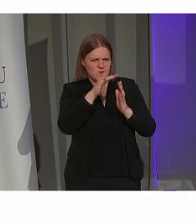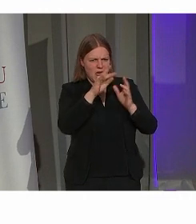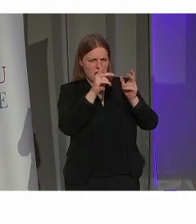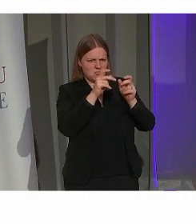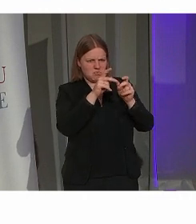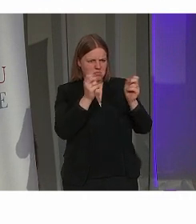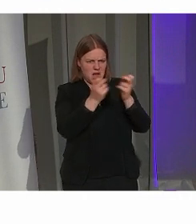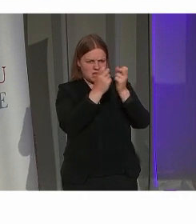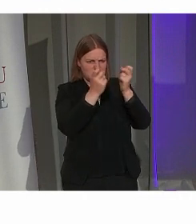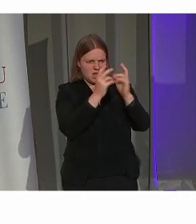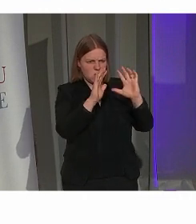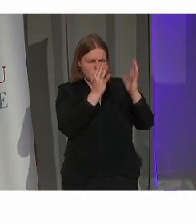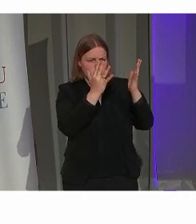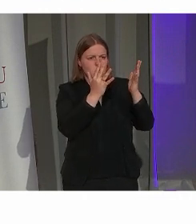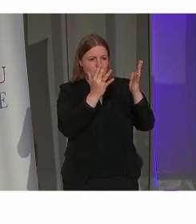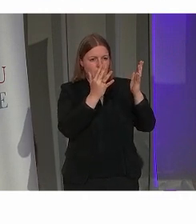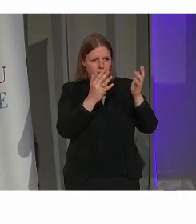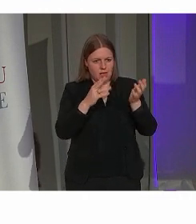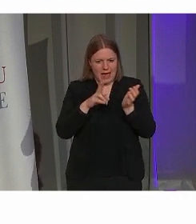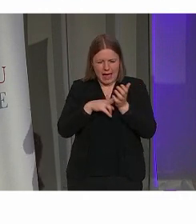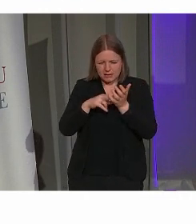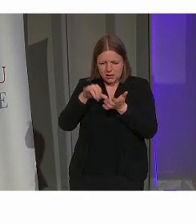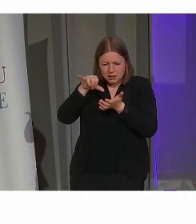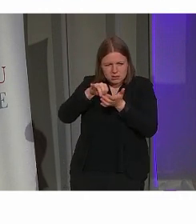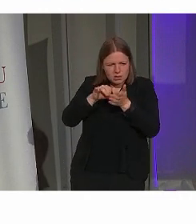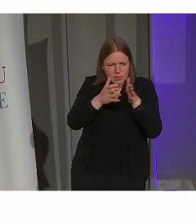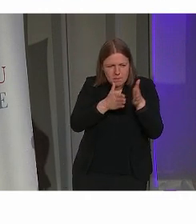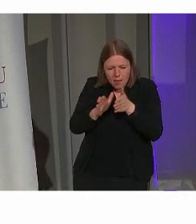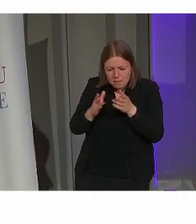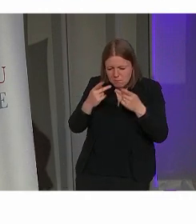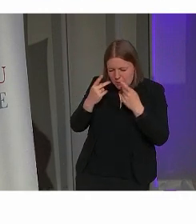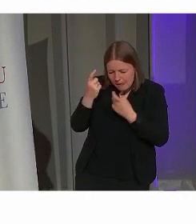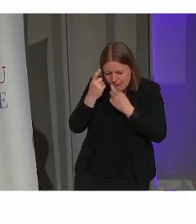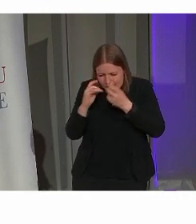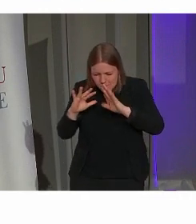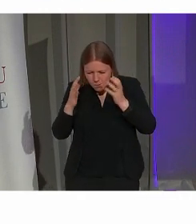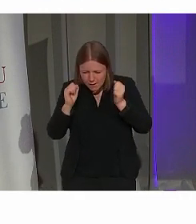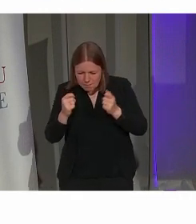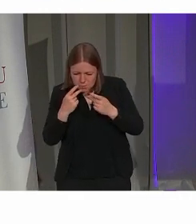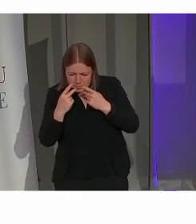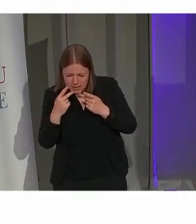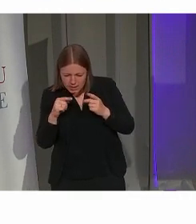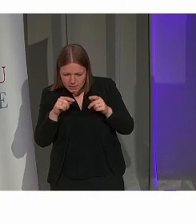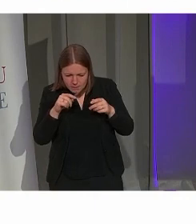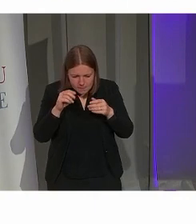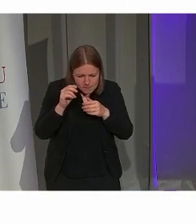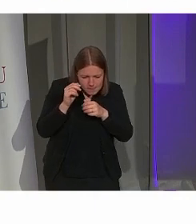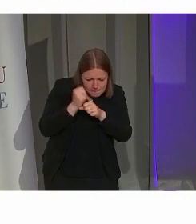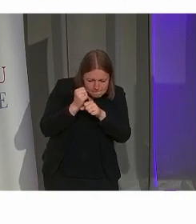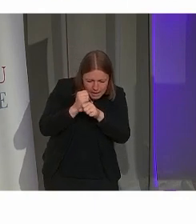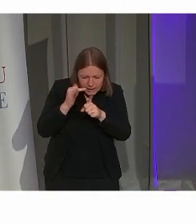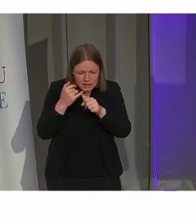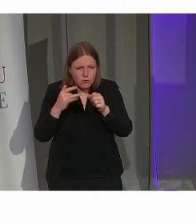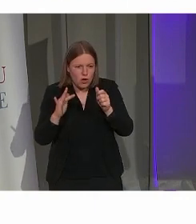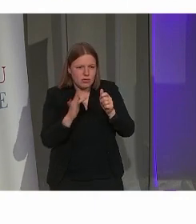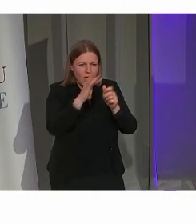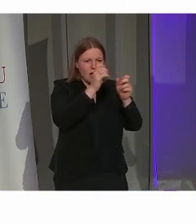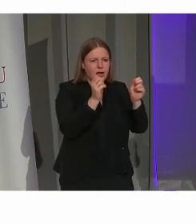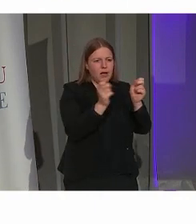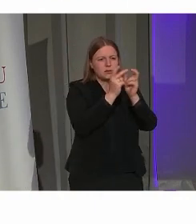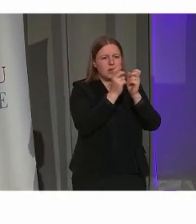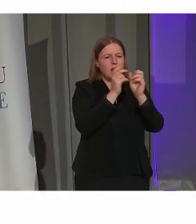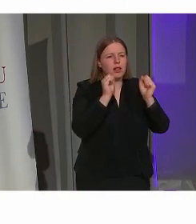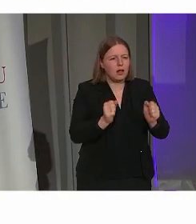was included in the city's plan for sustainable urban mobility and forms part of a strategic tool